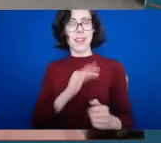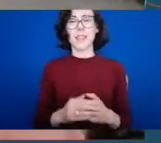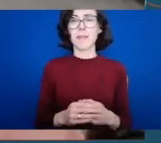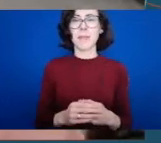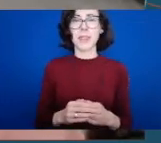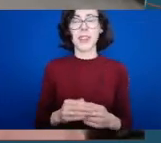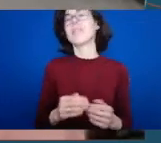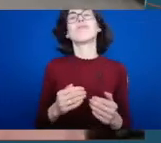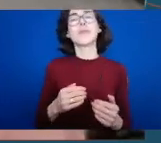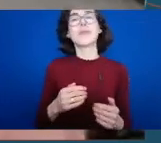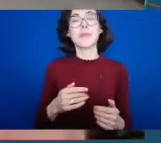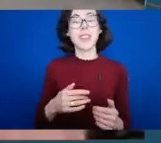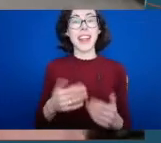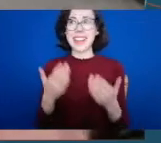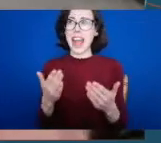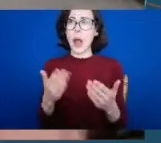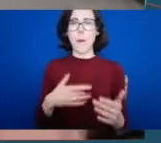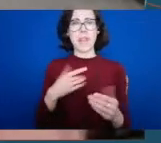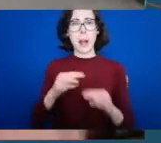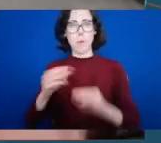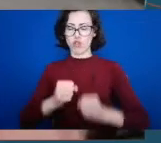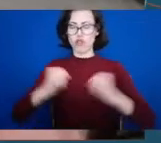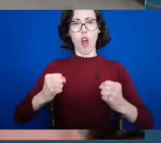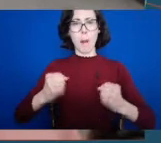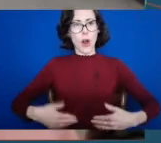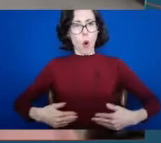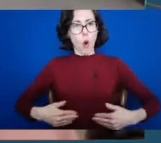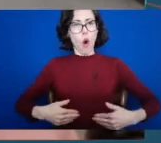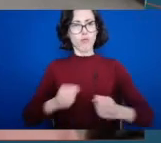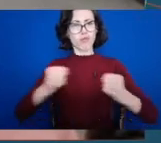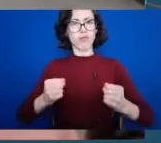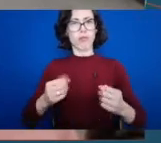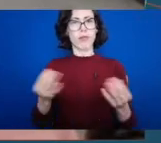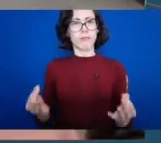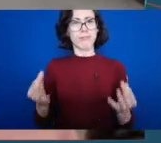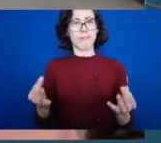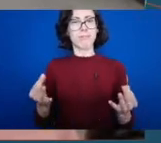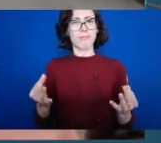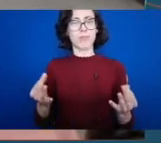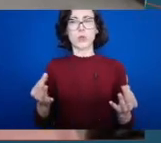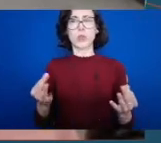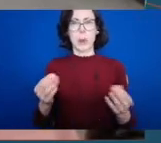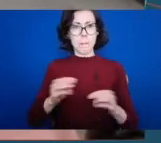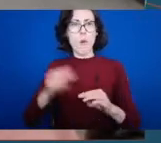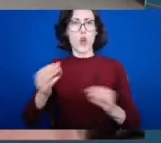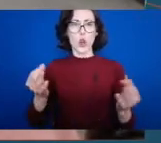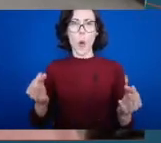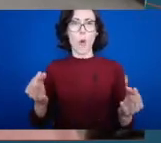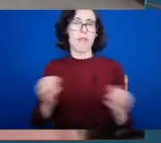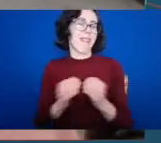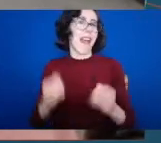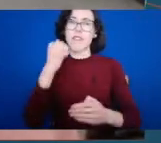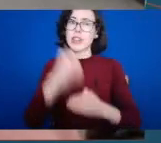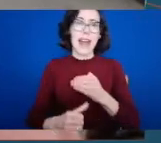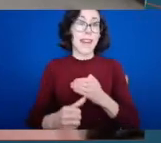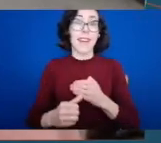more flexible and a bit more strong in my core. So I decided to kind of go full throttle with yoga and take 15 minutes of my day every single day